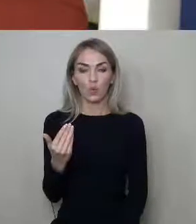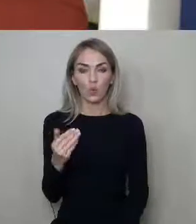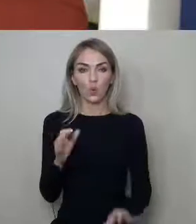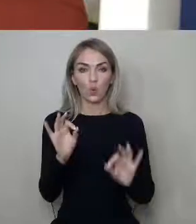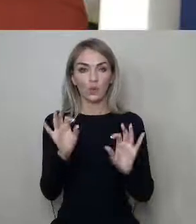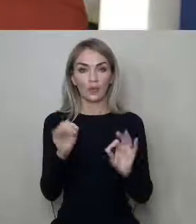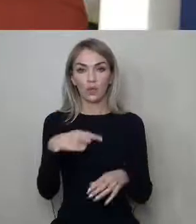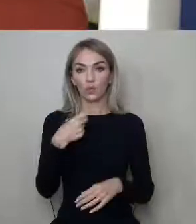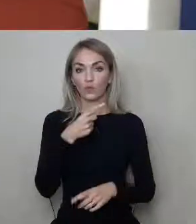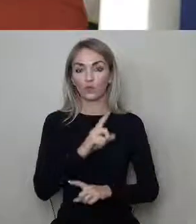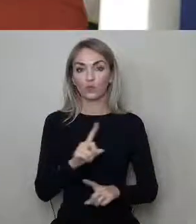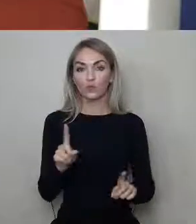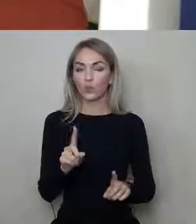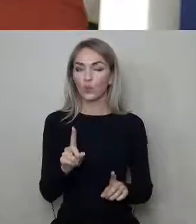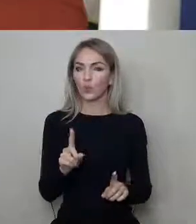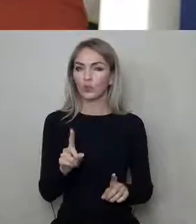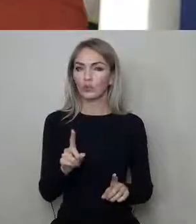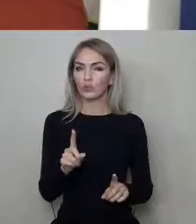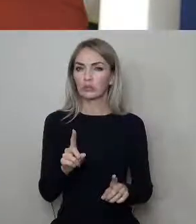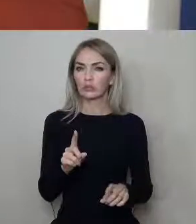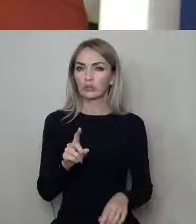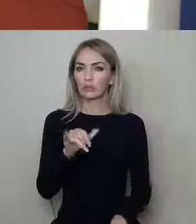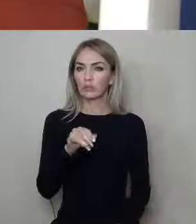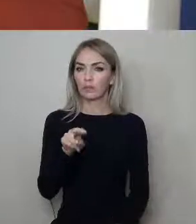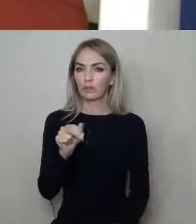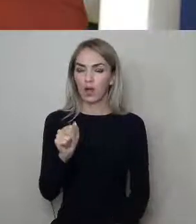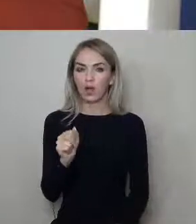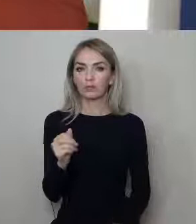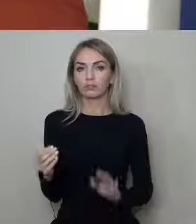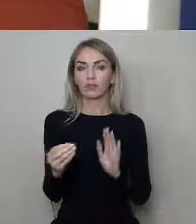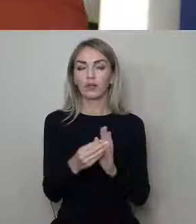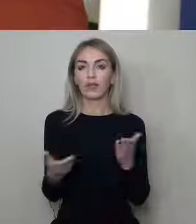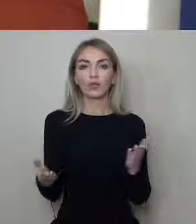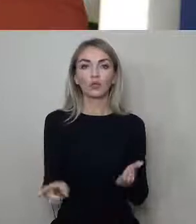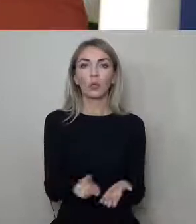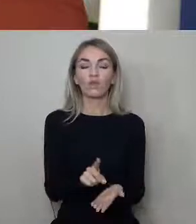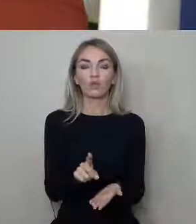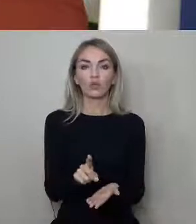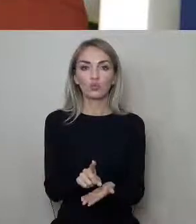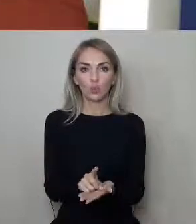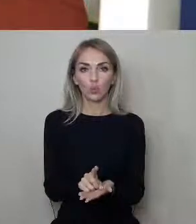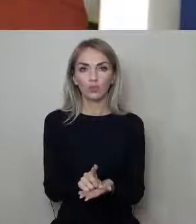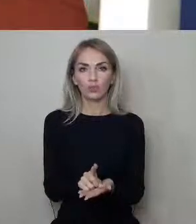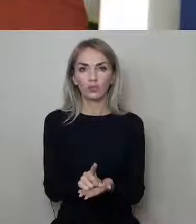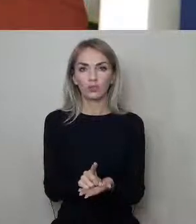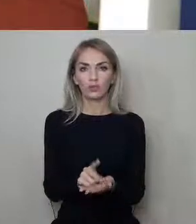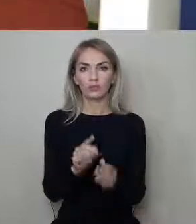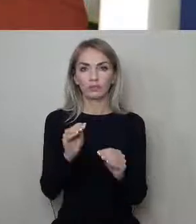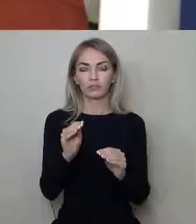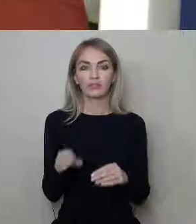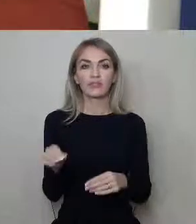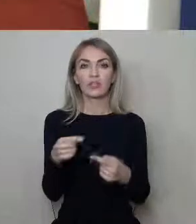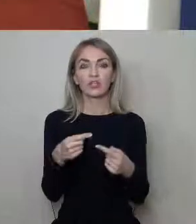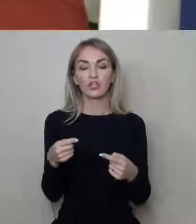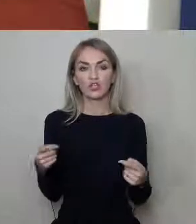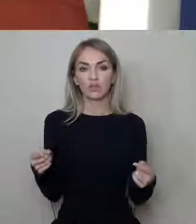sent the comment. He says that the code clearly states